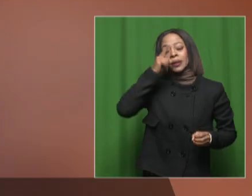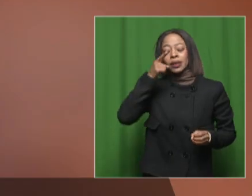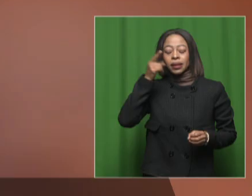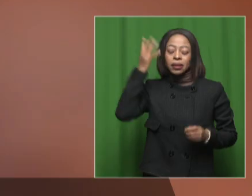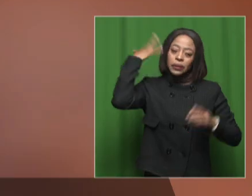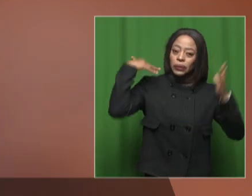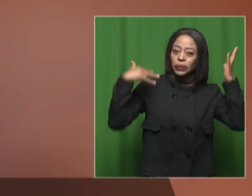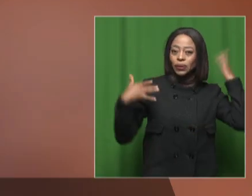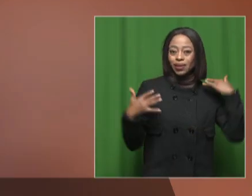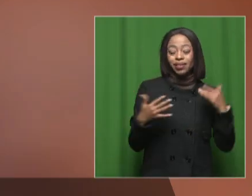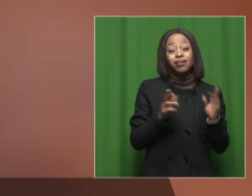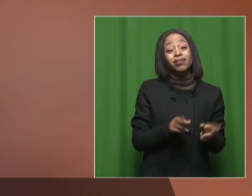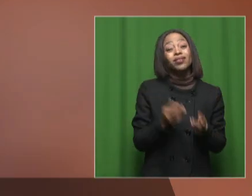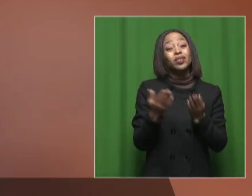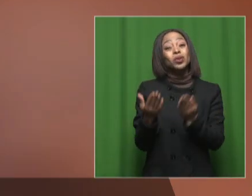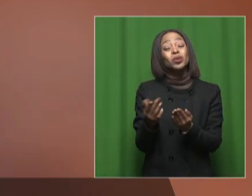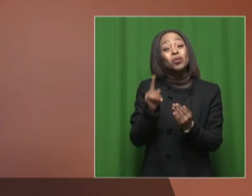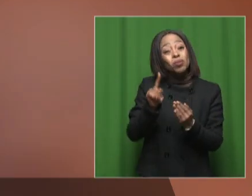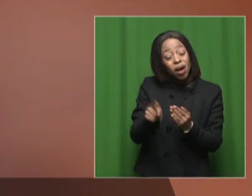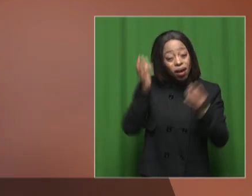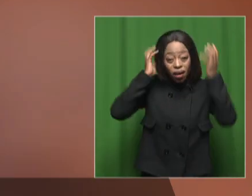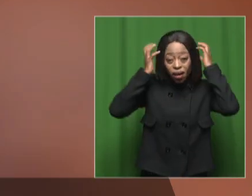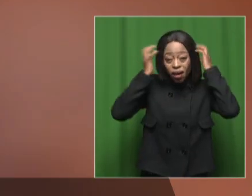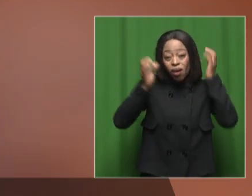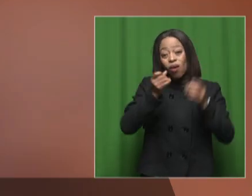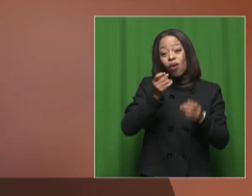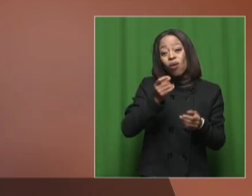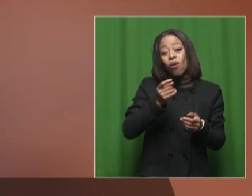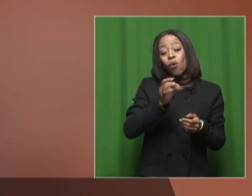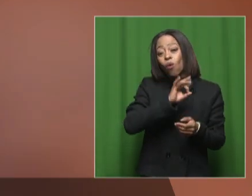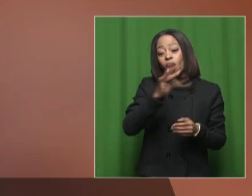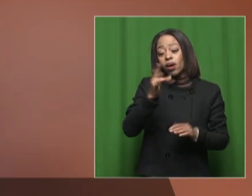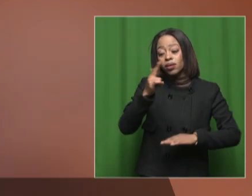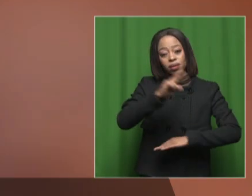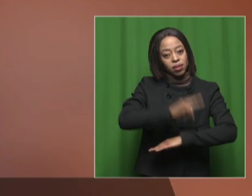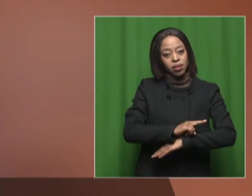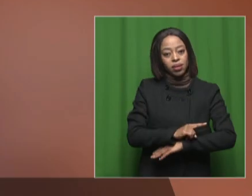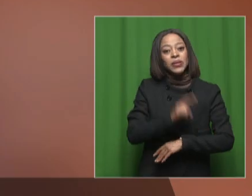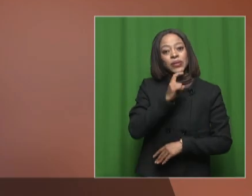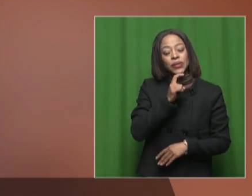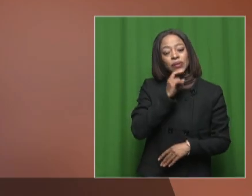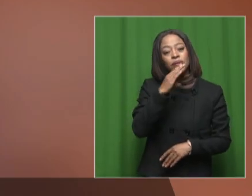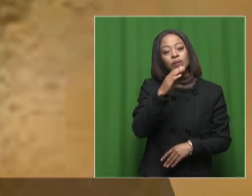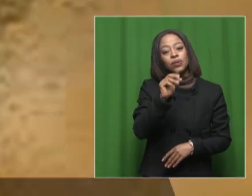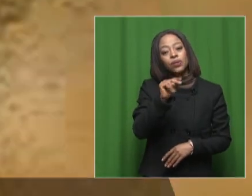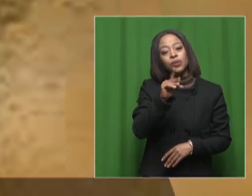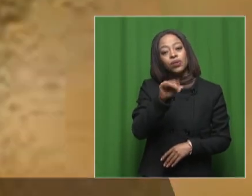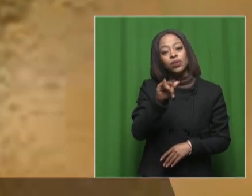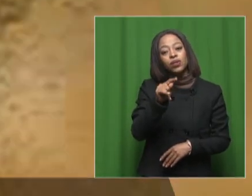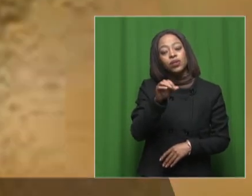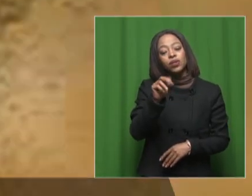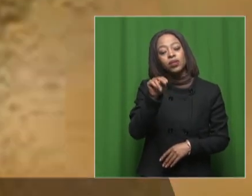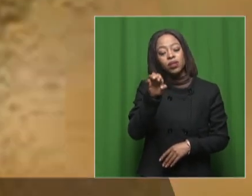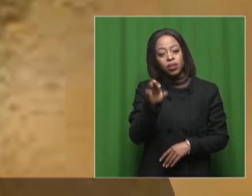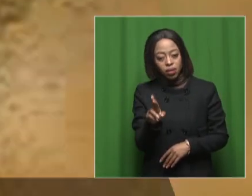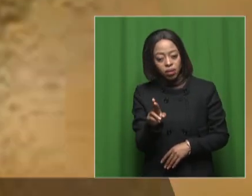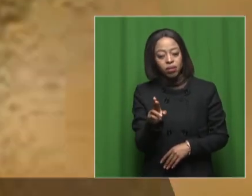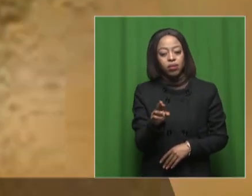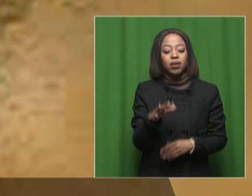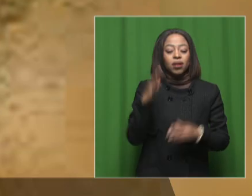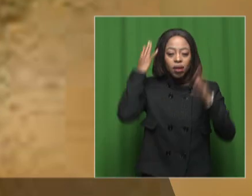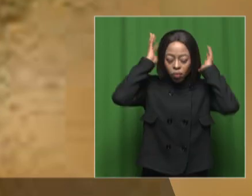hairstyles, the recommendation is that you should wash your hair at least once every 7 days, and you must use a conditioner. So it's a shampoo, conditioner, and